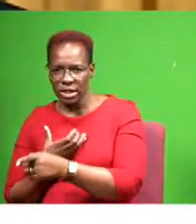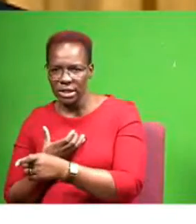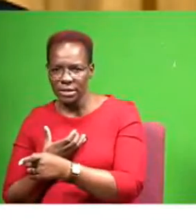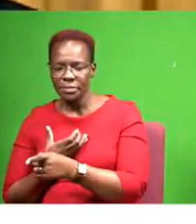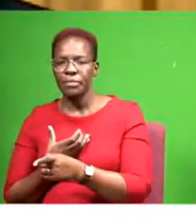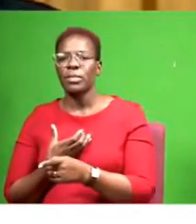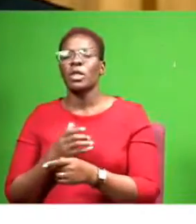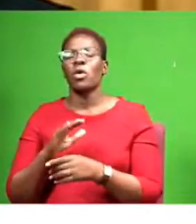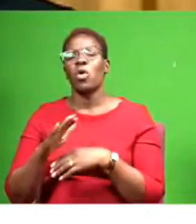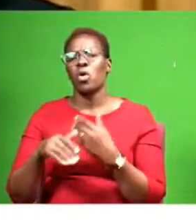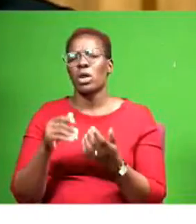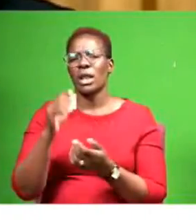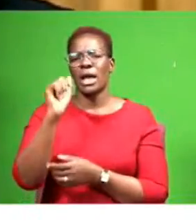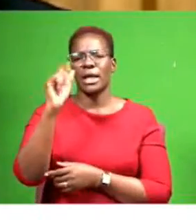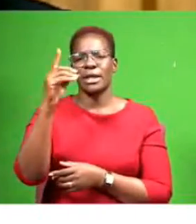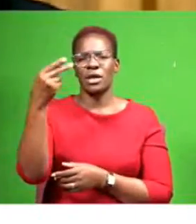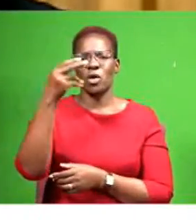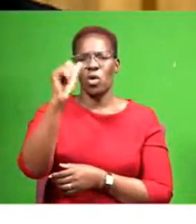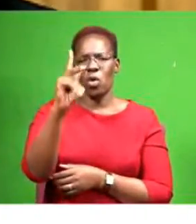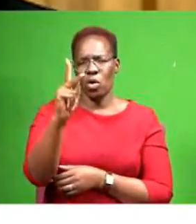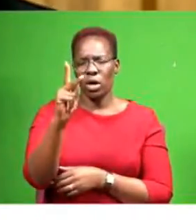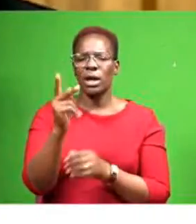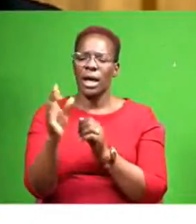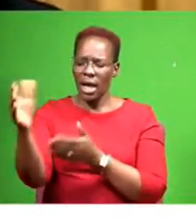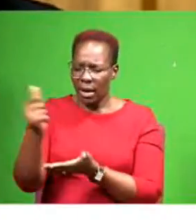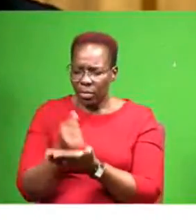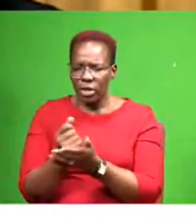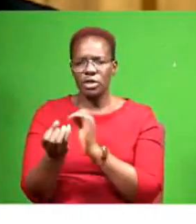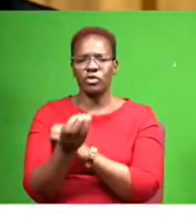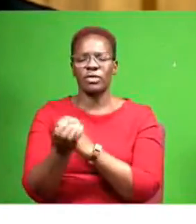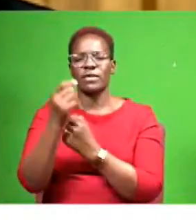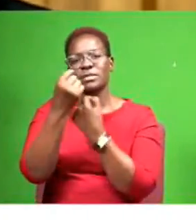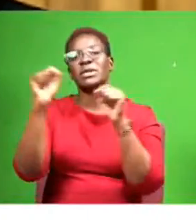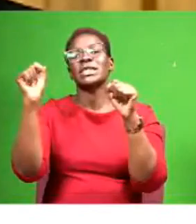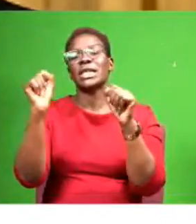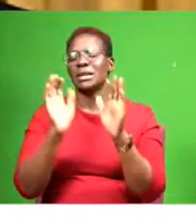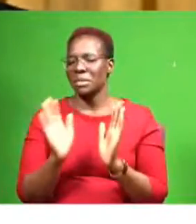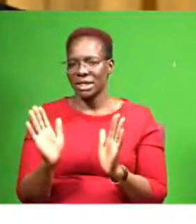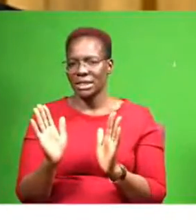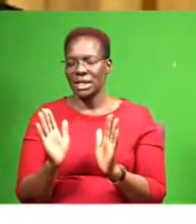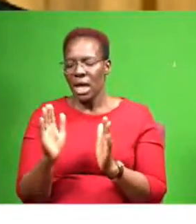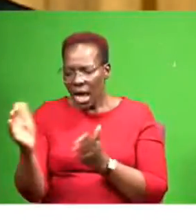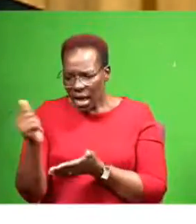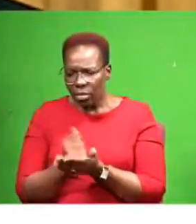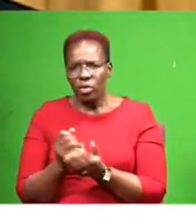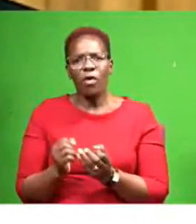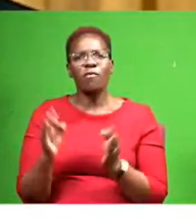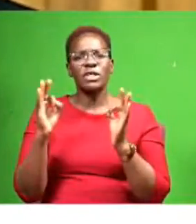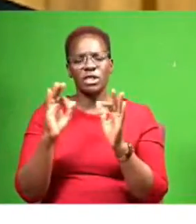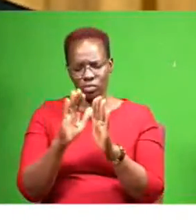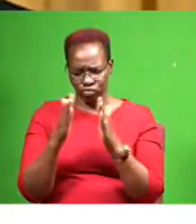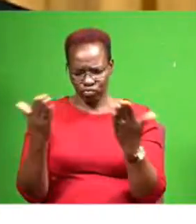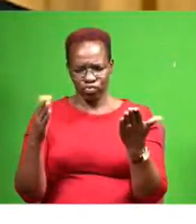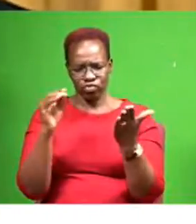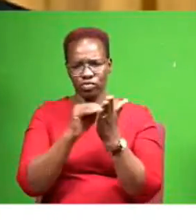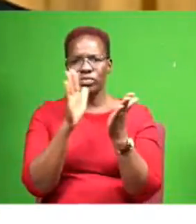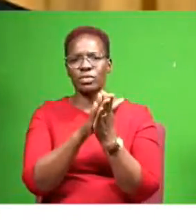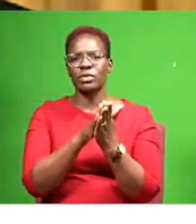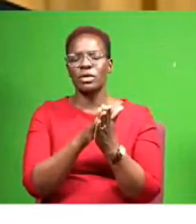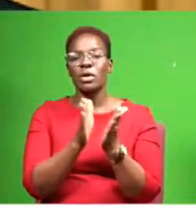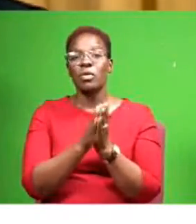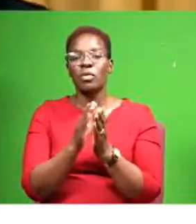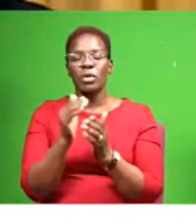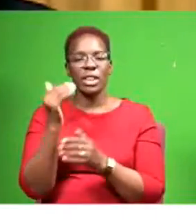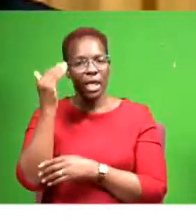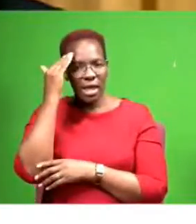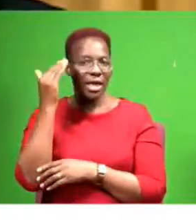hoc committees appointed to advise the President. The appointments were actually officially gazetted under the hand of the Head of Public